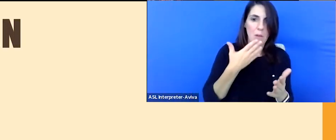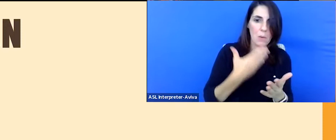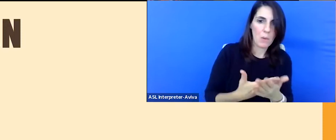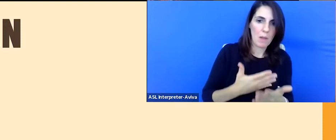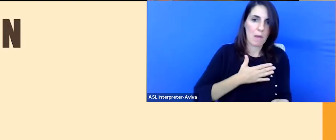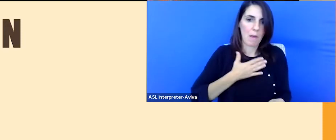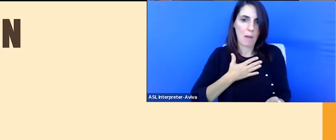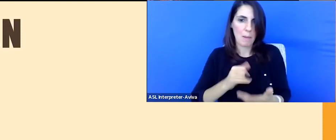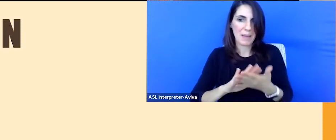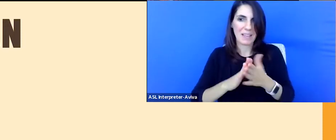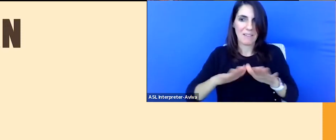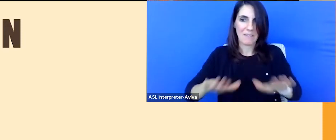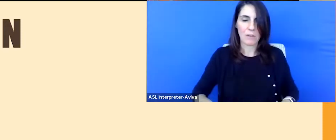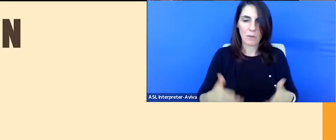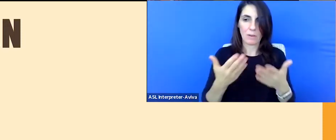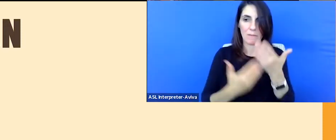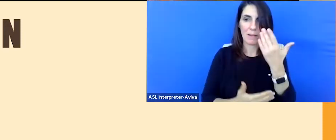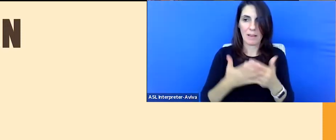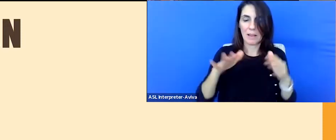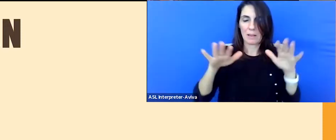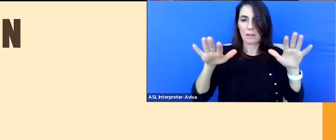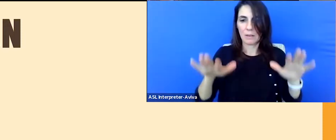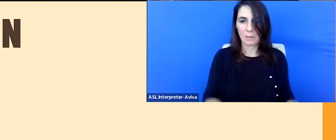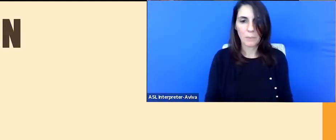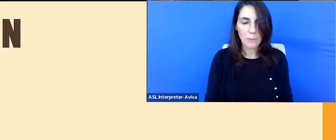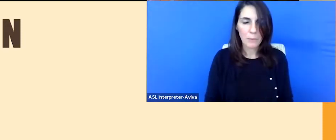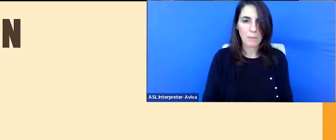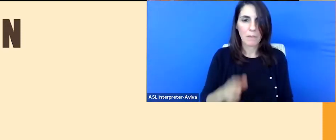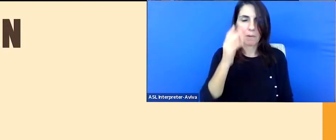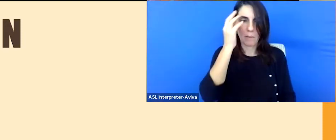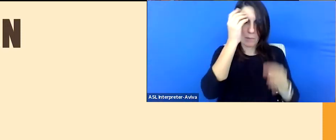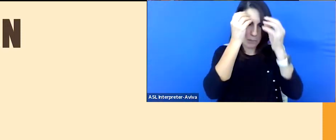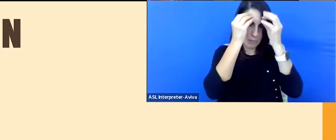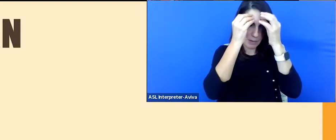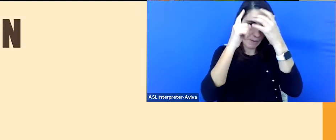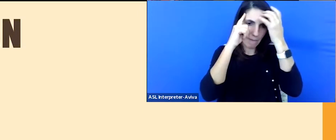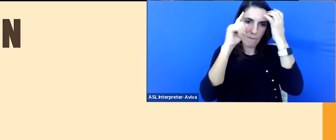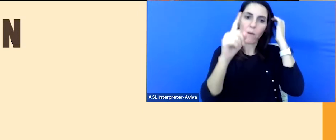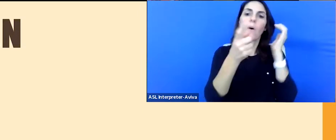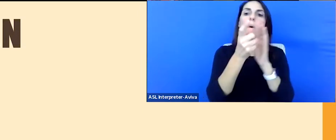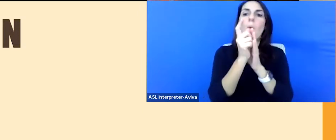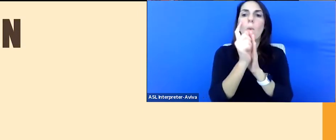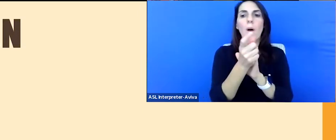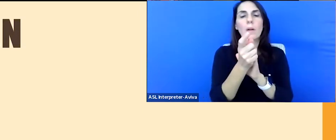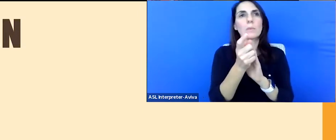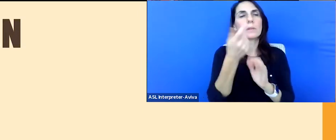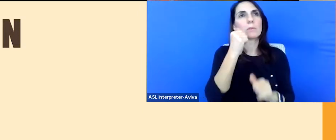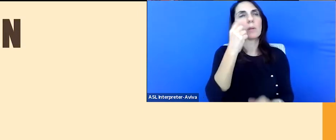Placing your hands back down, reflect for one moment and observe what has come up for